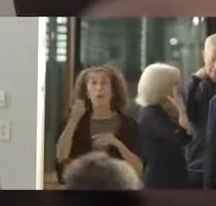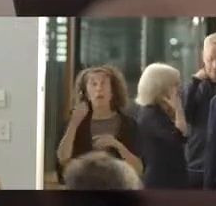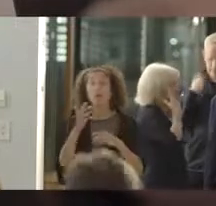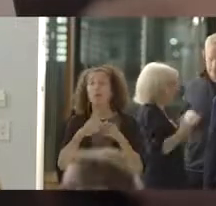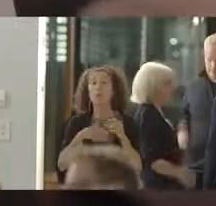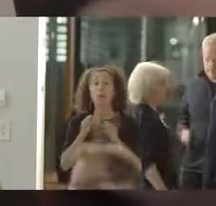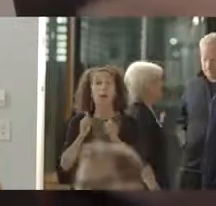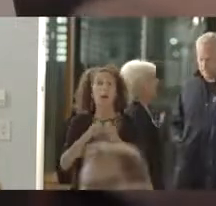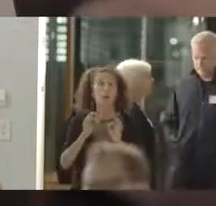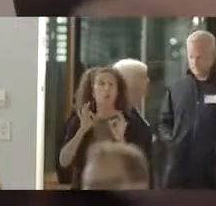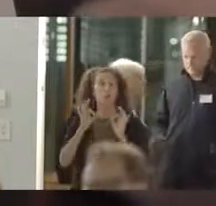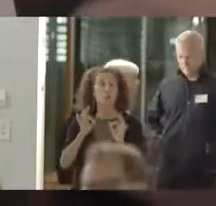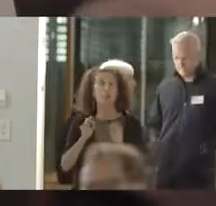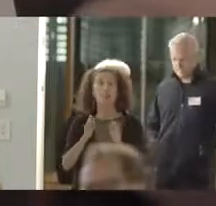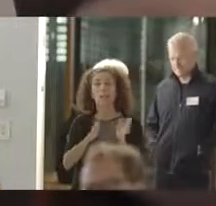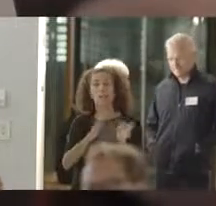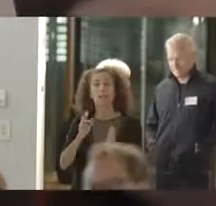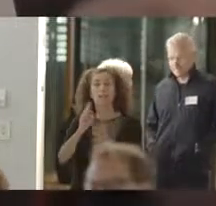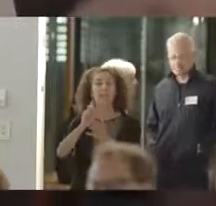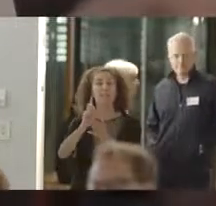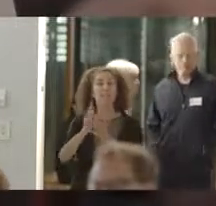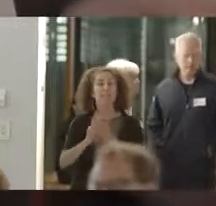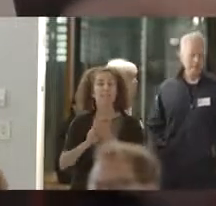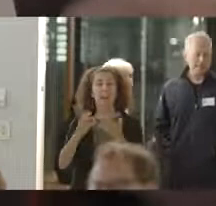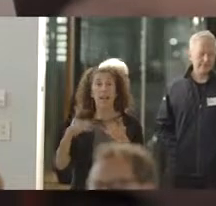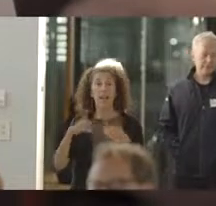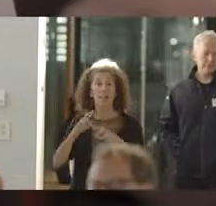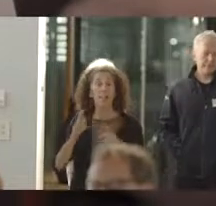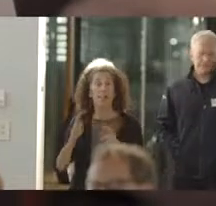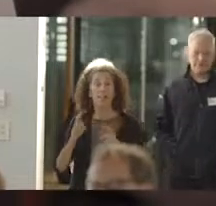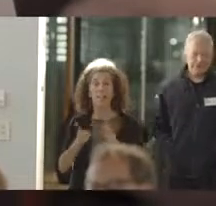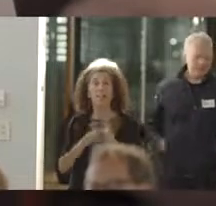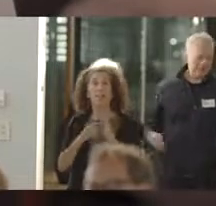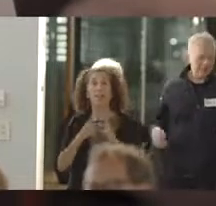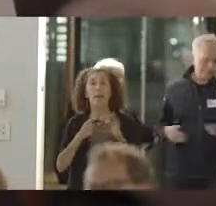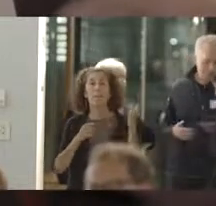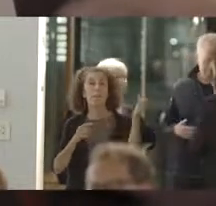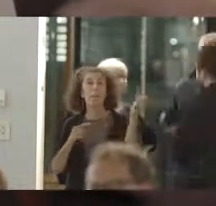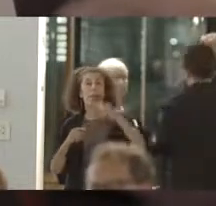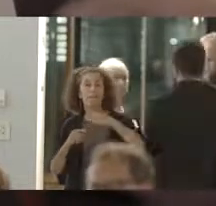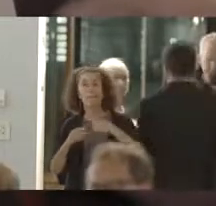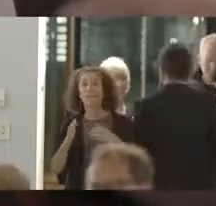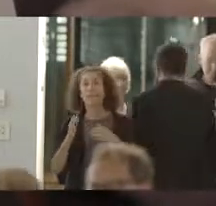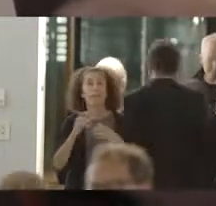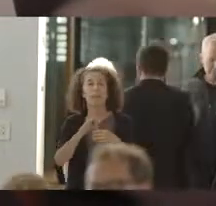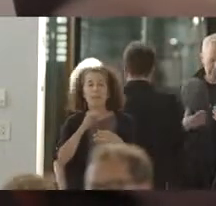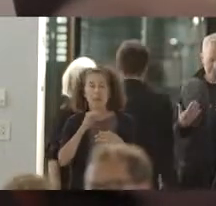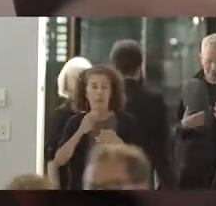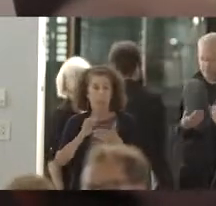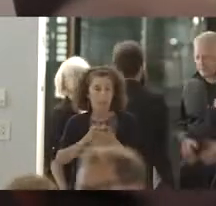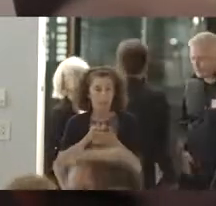necessarily handle some of the volumes of the freak storms we've seen recently. That said, there is consideration